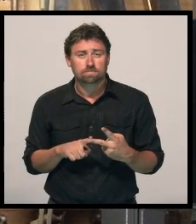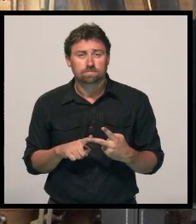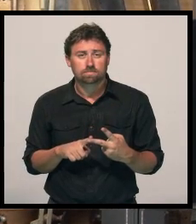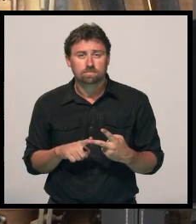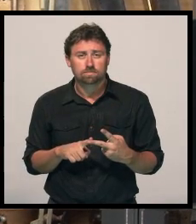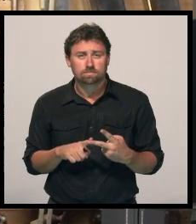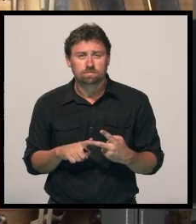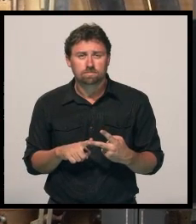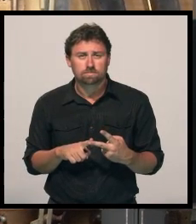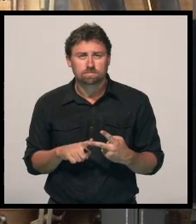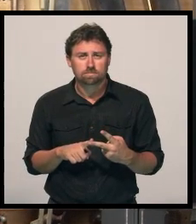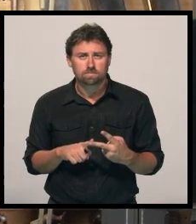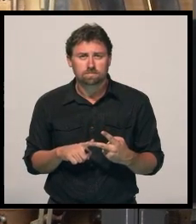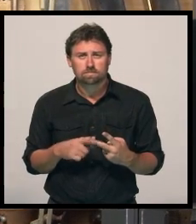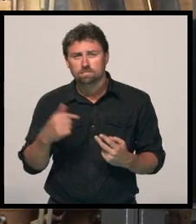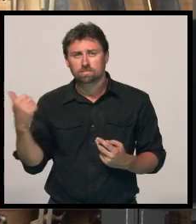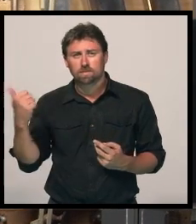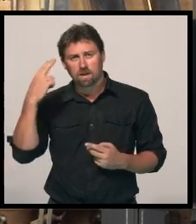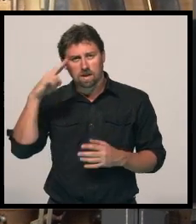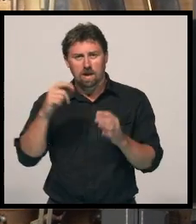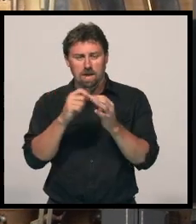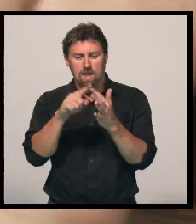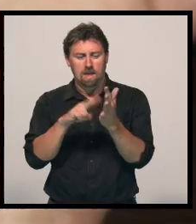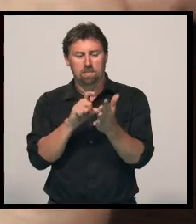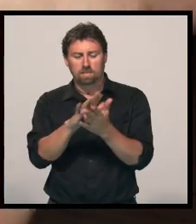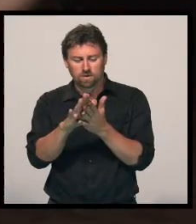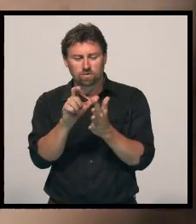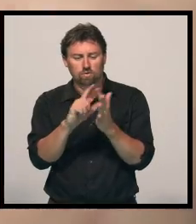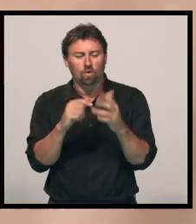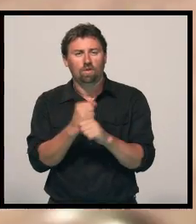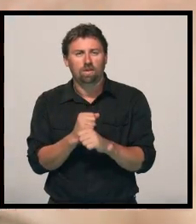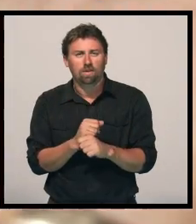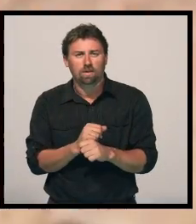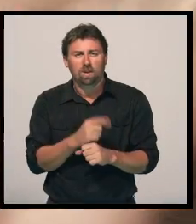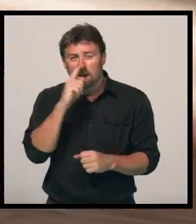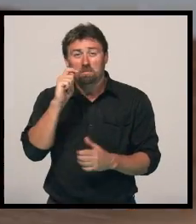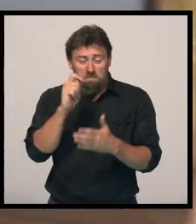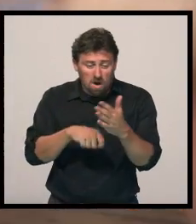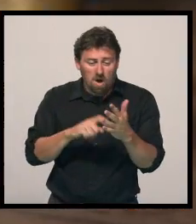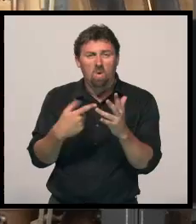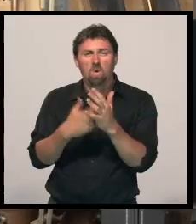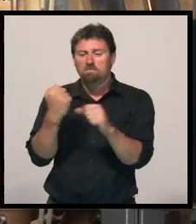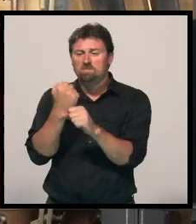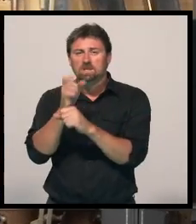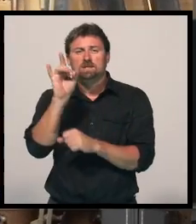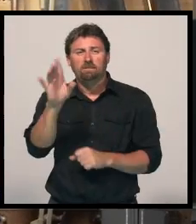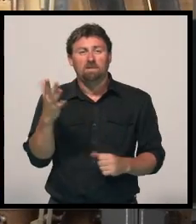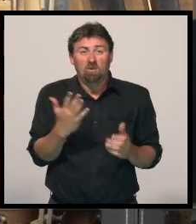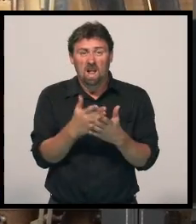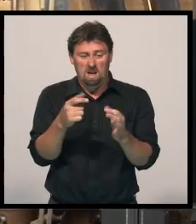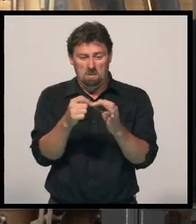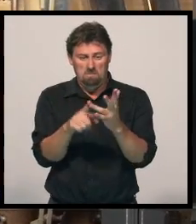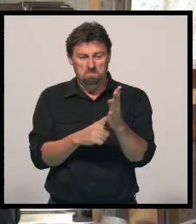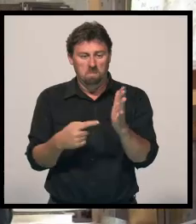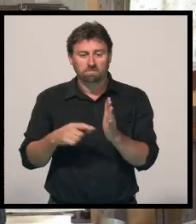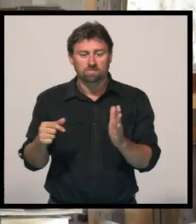some of these. By the way, they're called bench dogs. You can buy them or you can make your own just using bolts. And